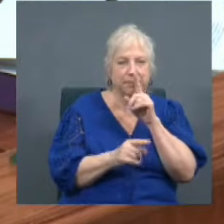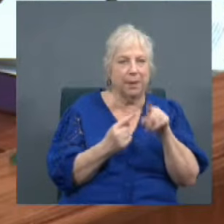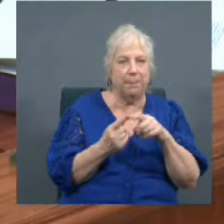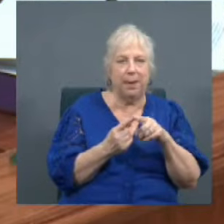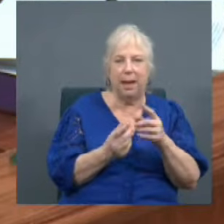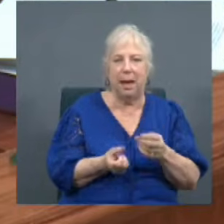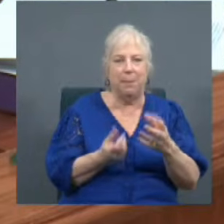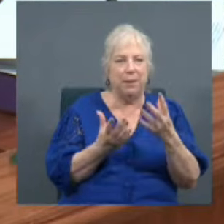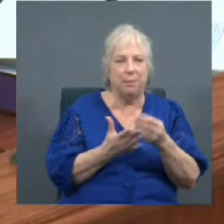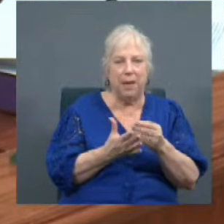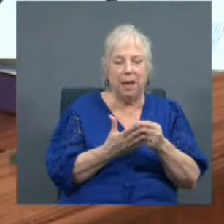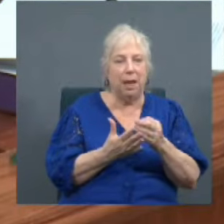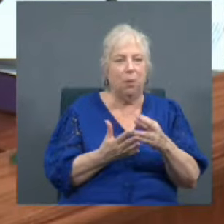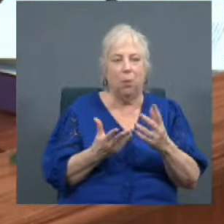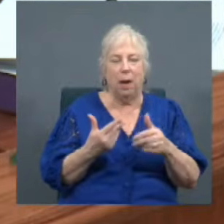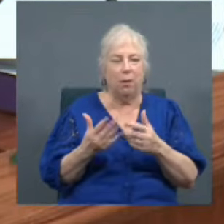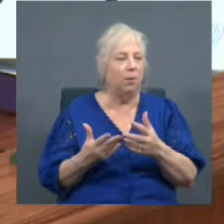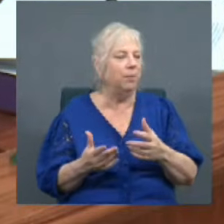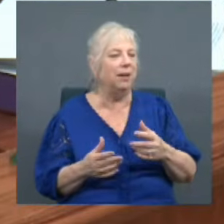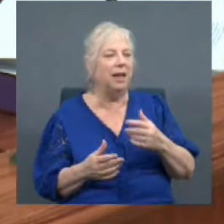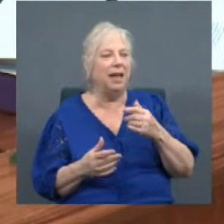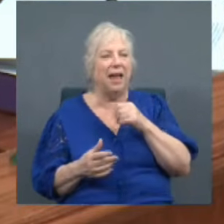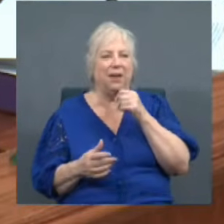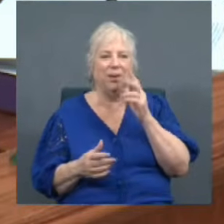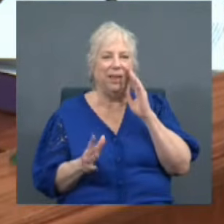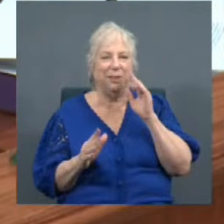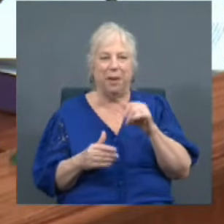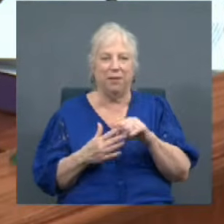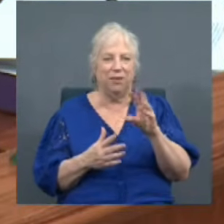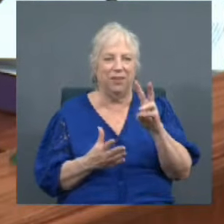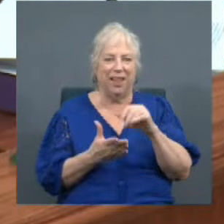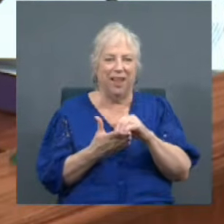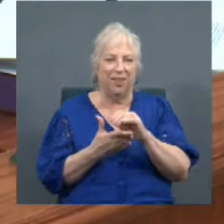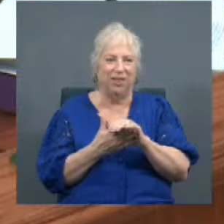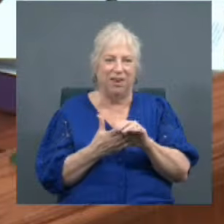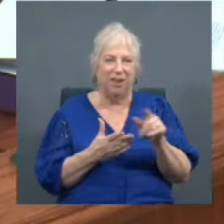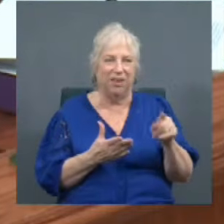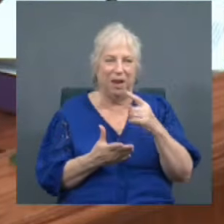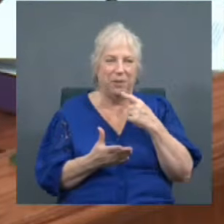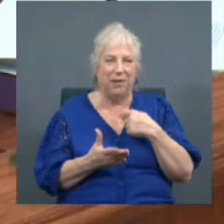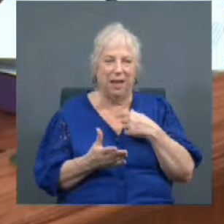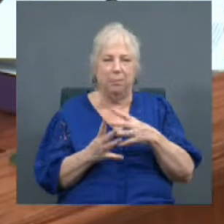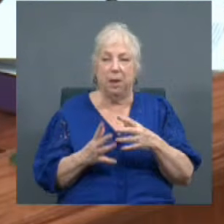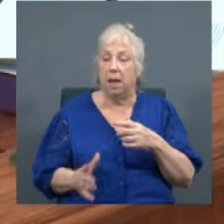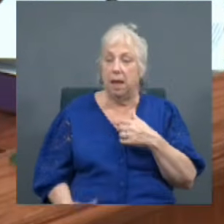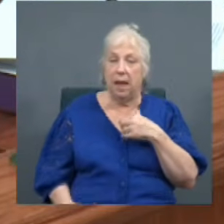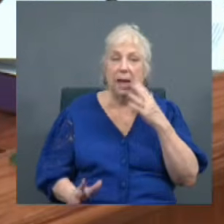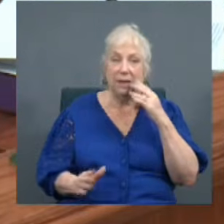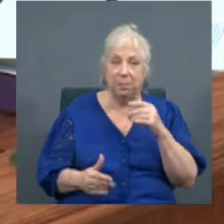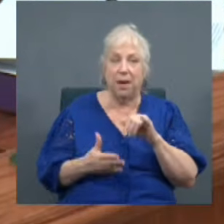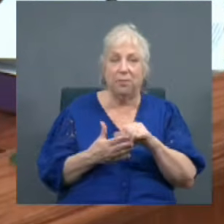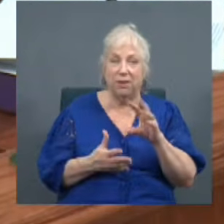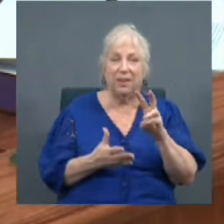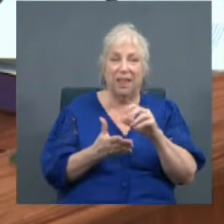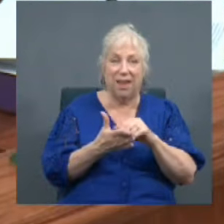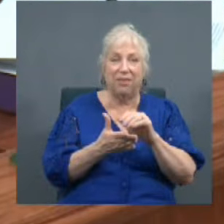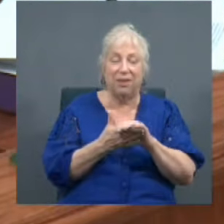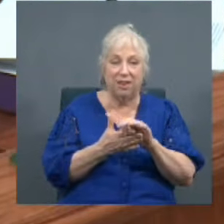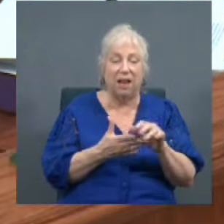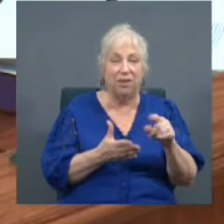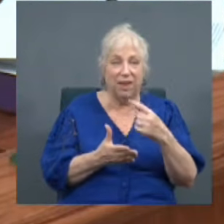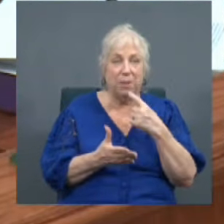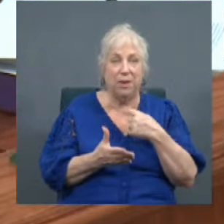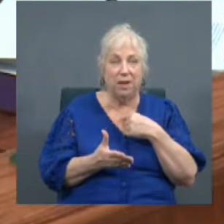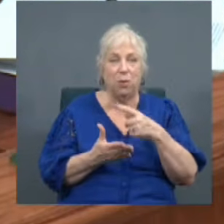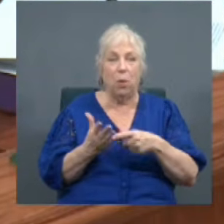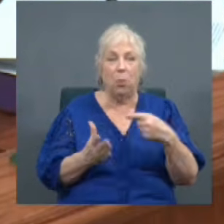go. Well, I wouldn't expect for $6,000 they were going to tell us much. I would expect them to tell me for $6,000, this is what you've got to